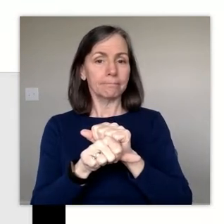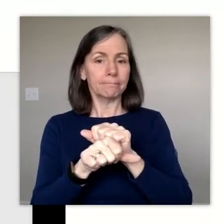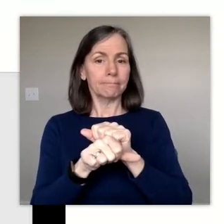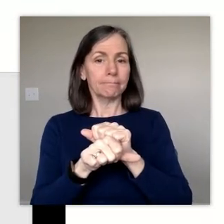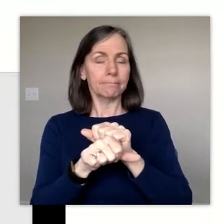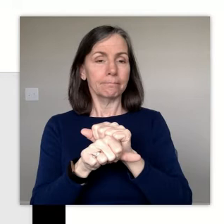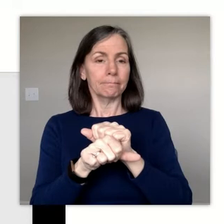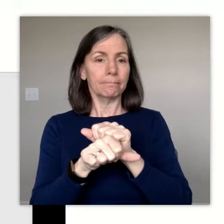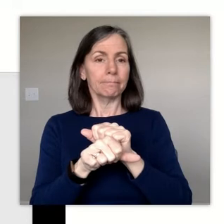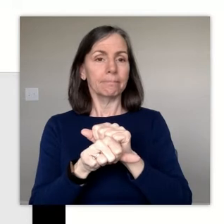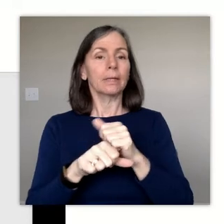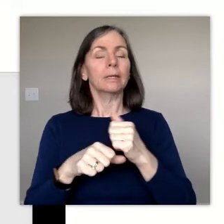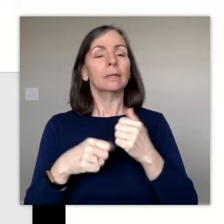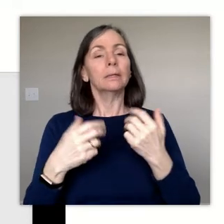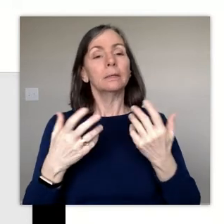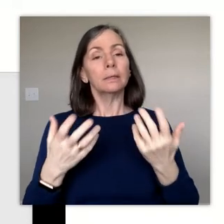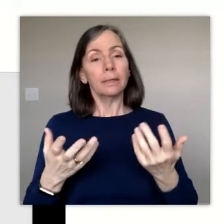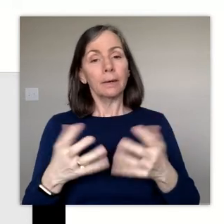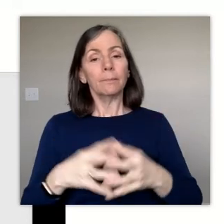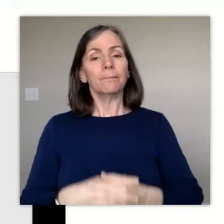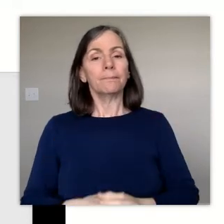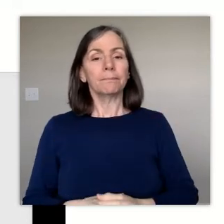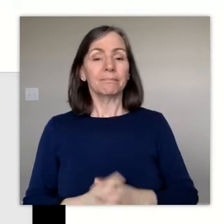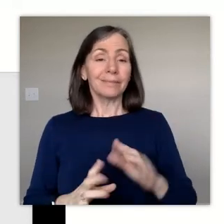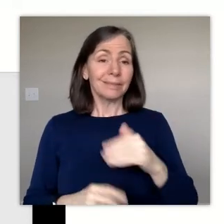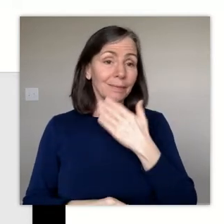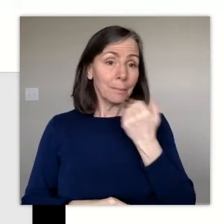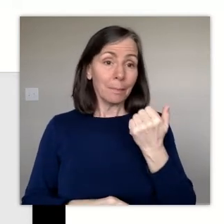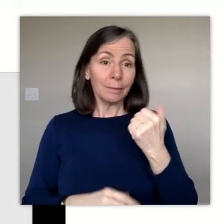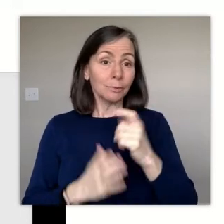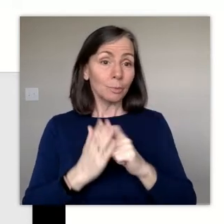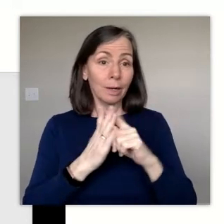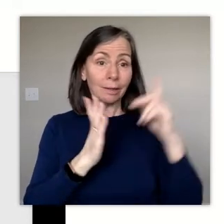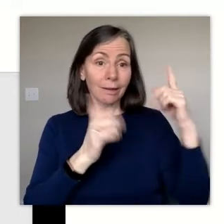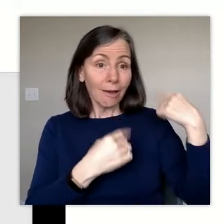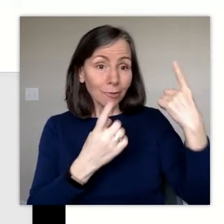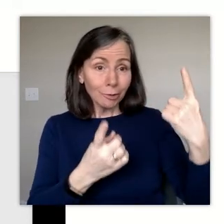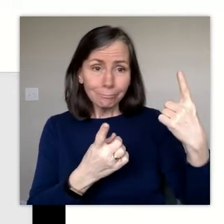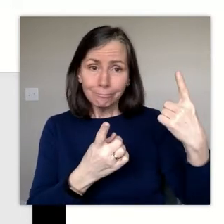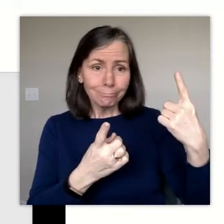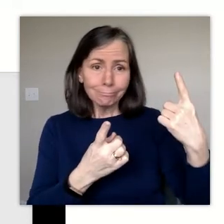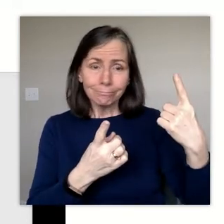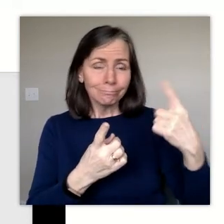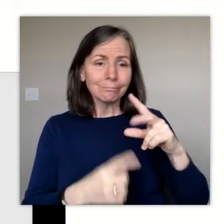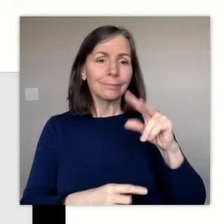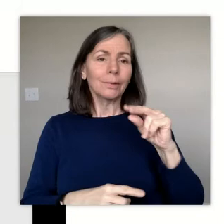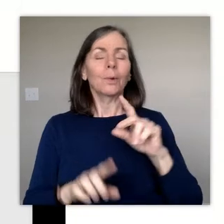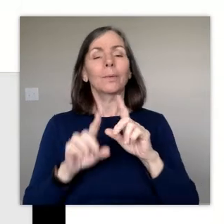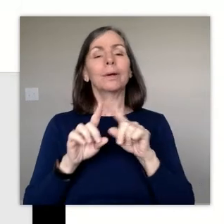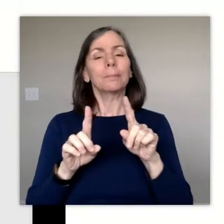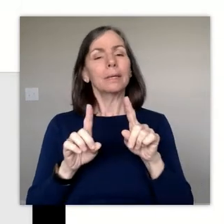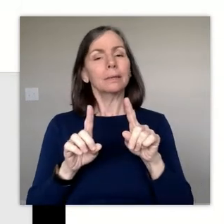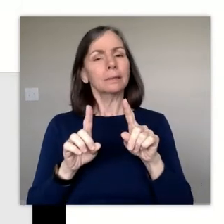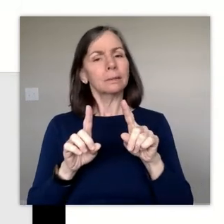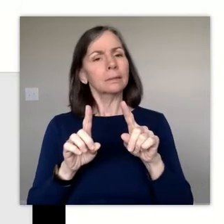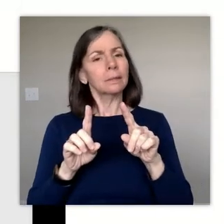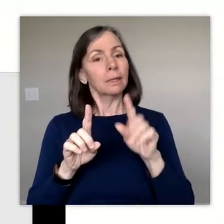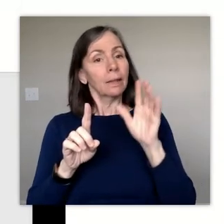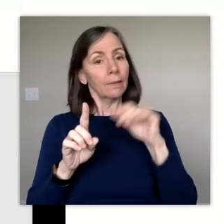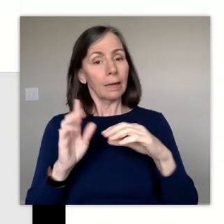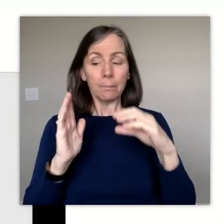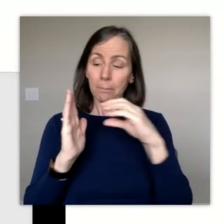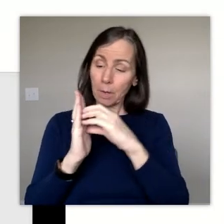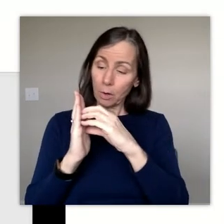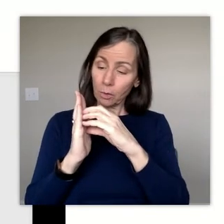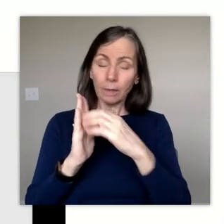Now, is this the best writing in the world? No, but it shows that you guys can accomplish